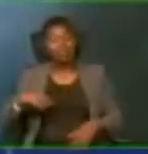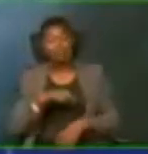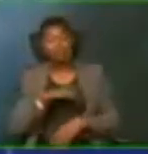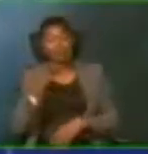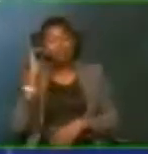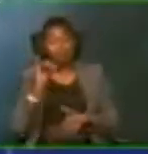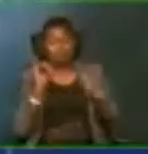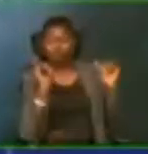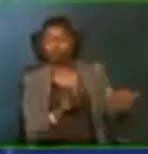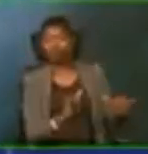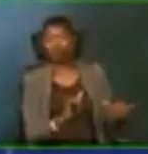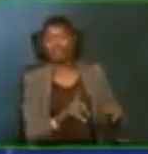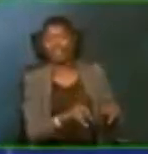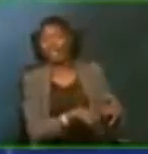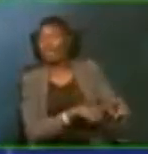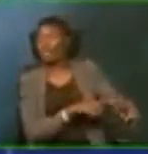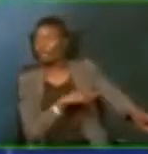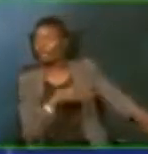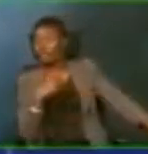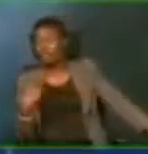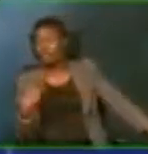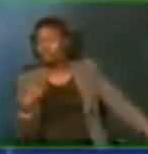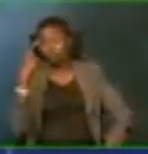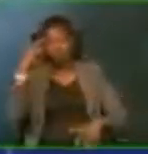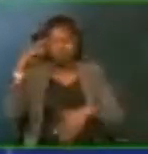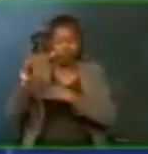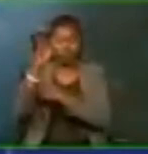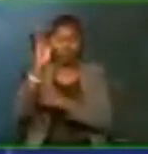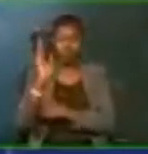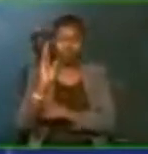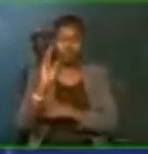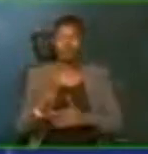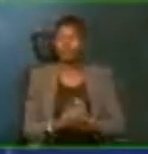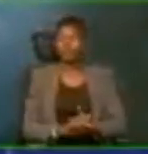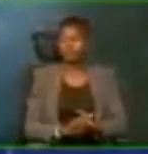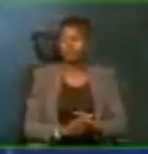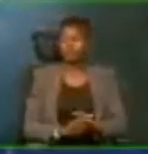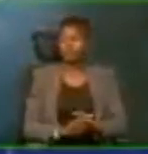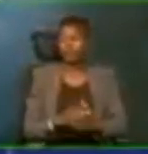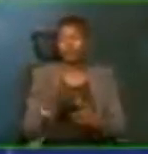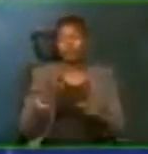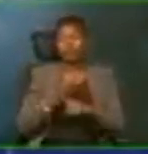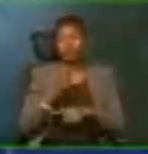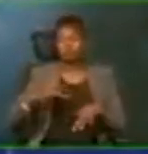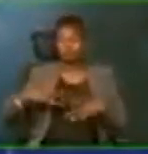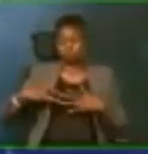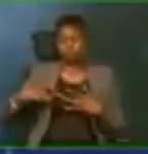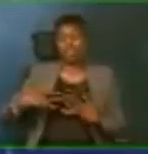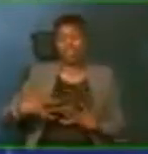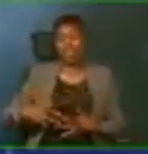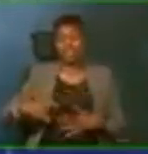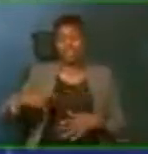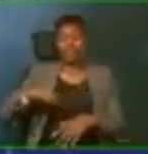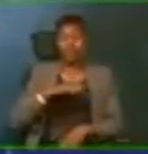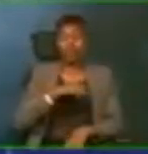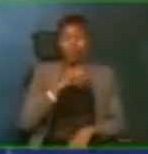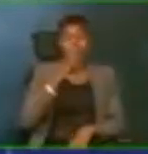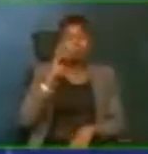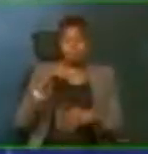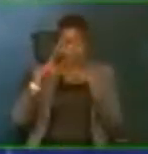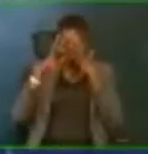last and last and last for God, from our hearts we must